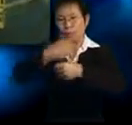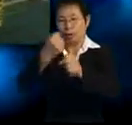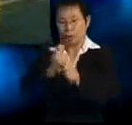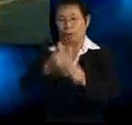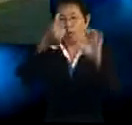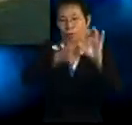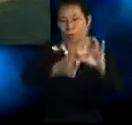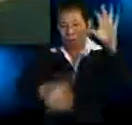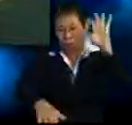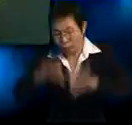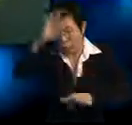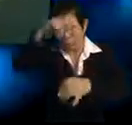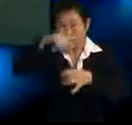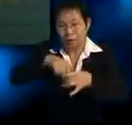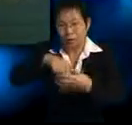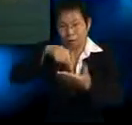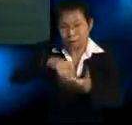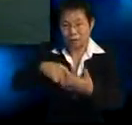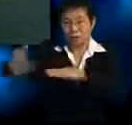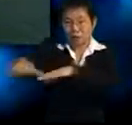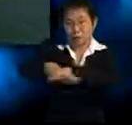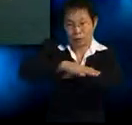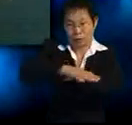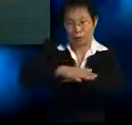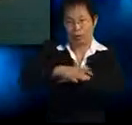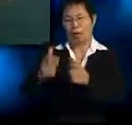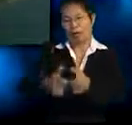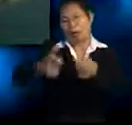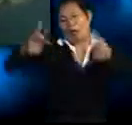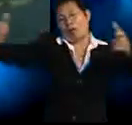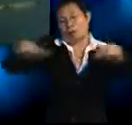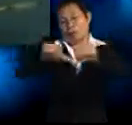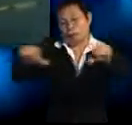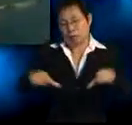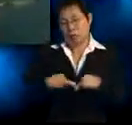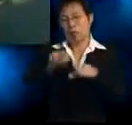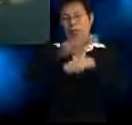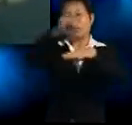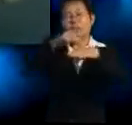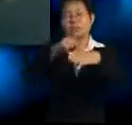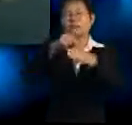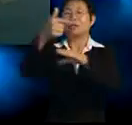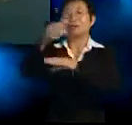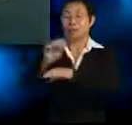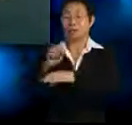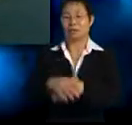Associated with the discovery of these offshore oil fields are large areas of natural gas.